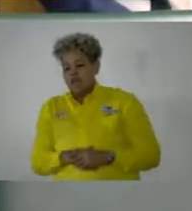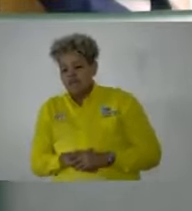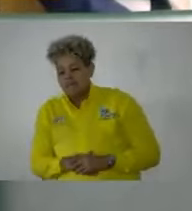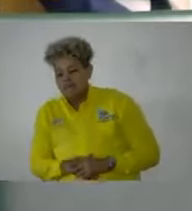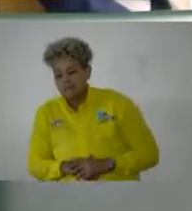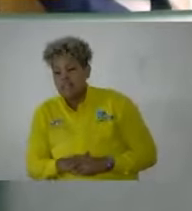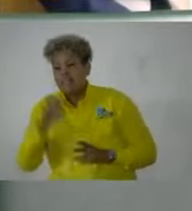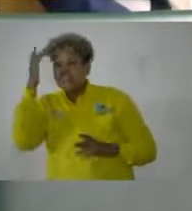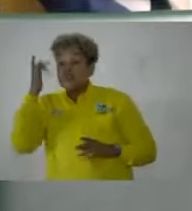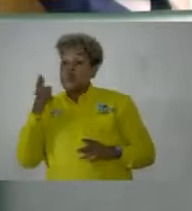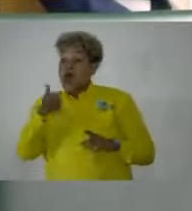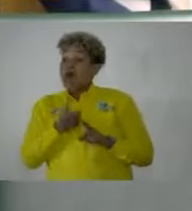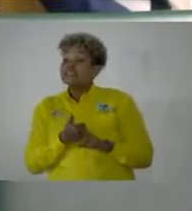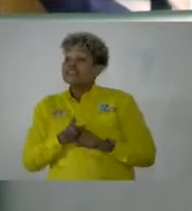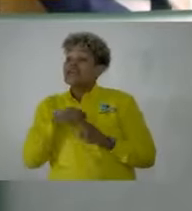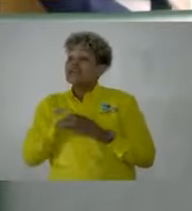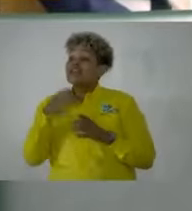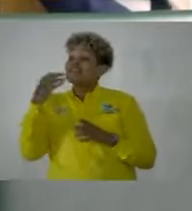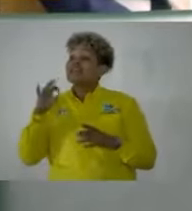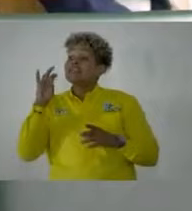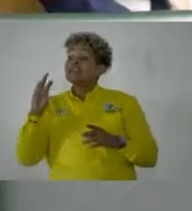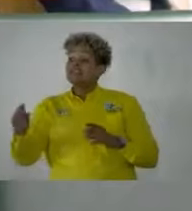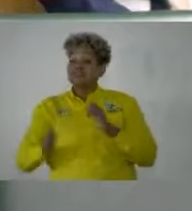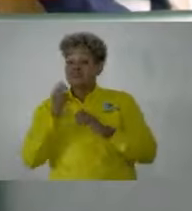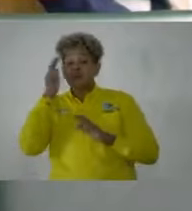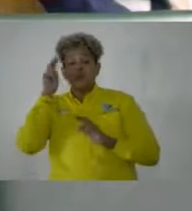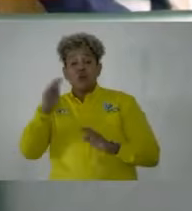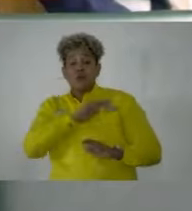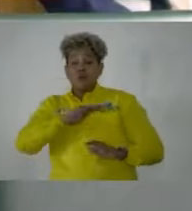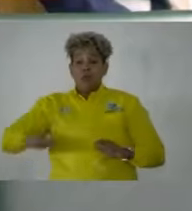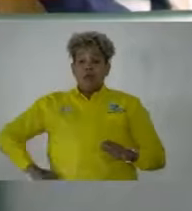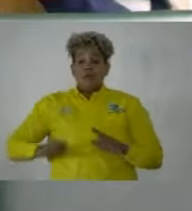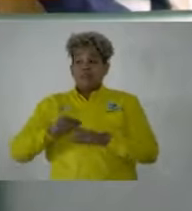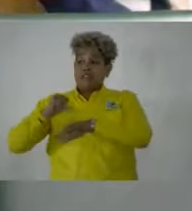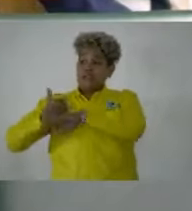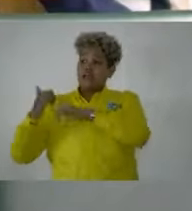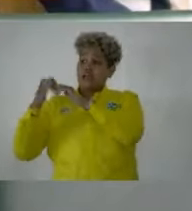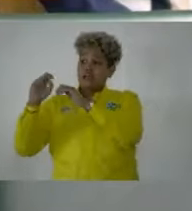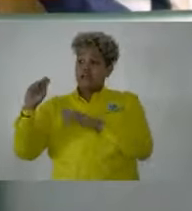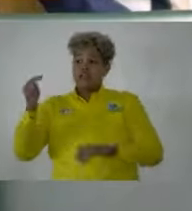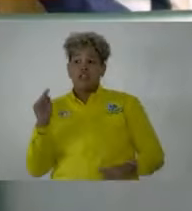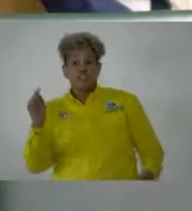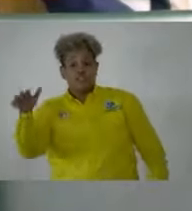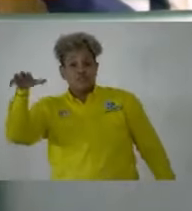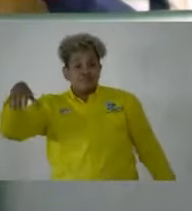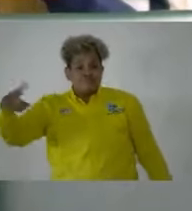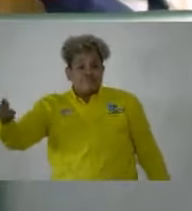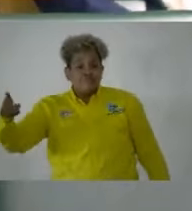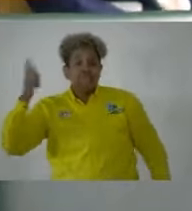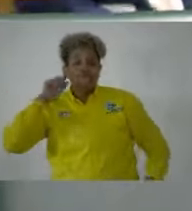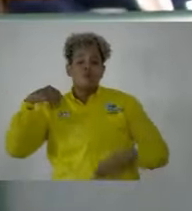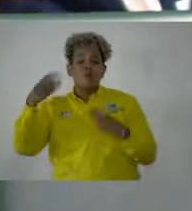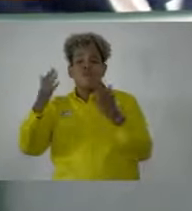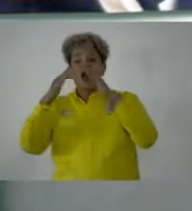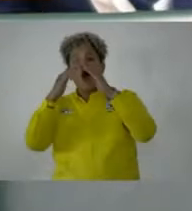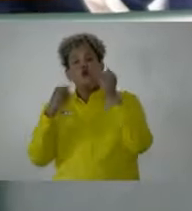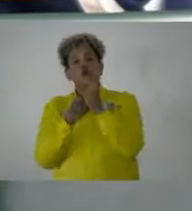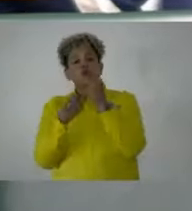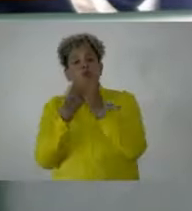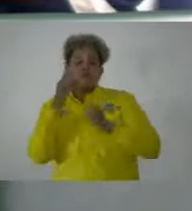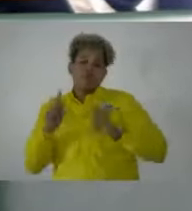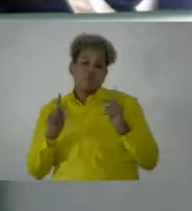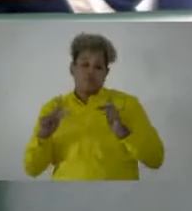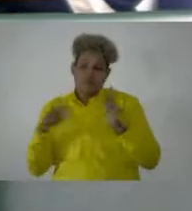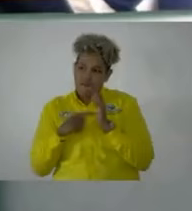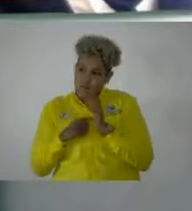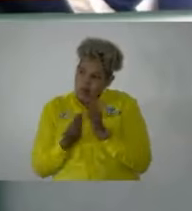It is why, in 1976, the Most Honourable Michael Manley established a National Housing Trust to provide a housing,